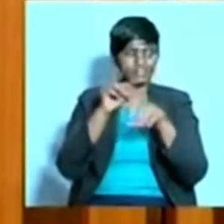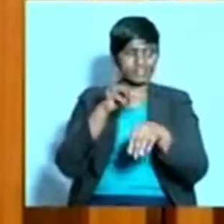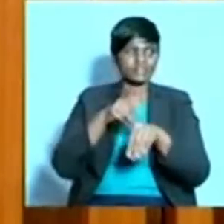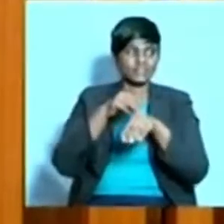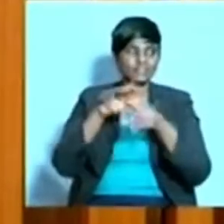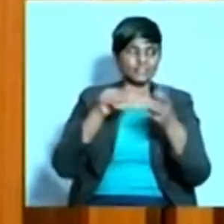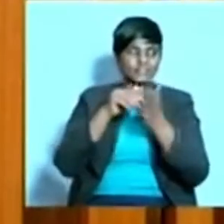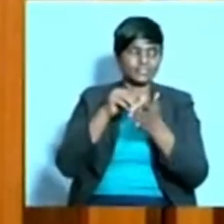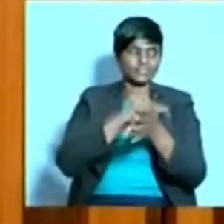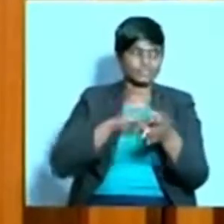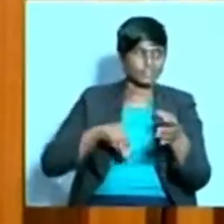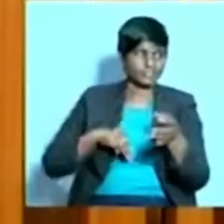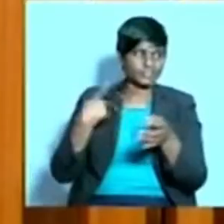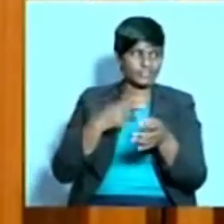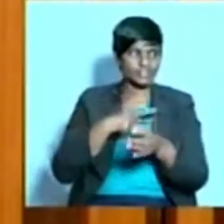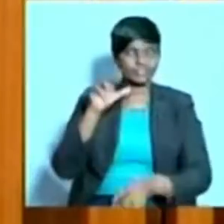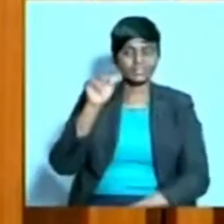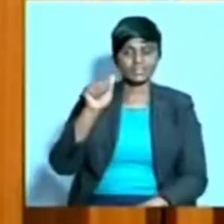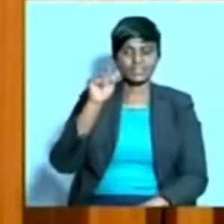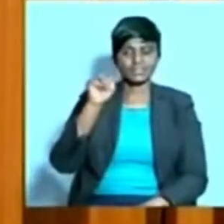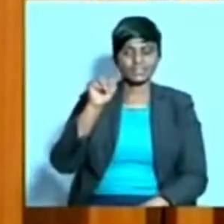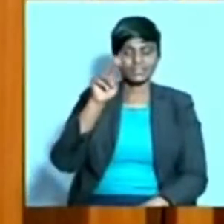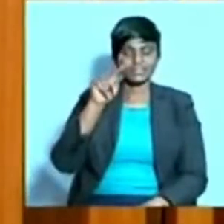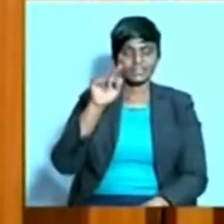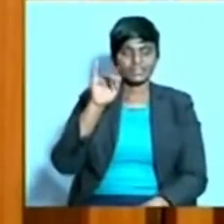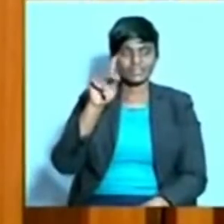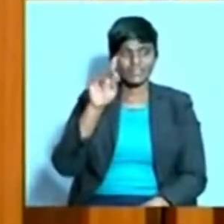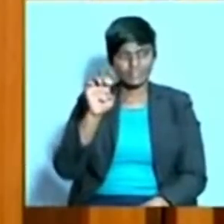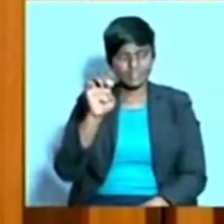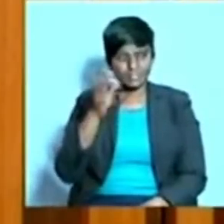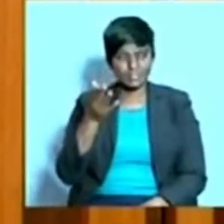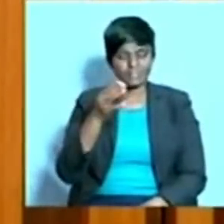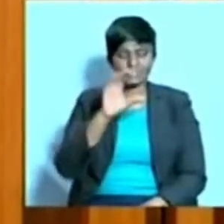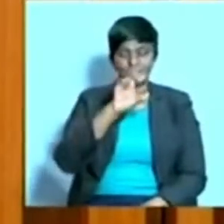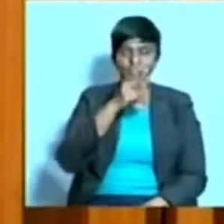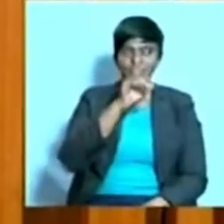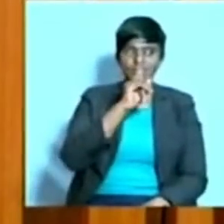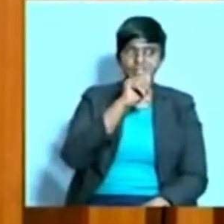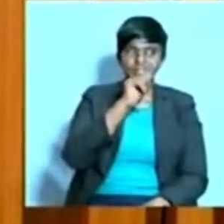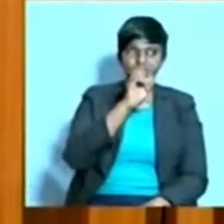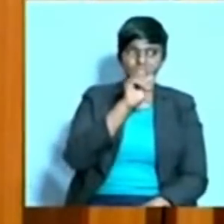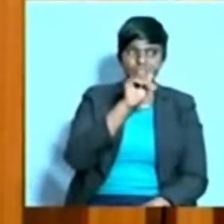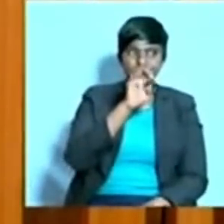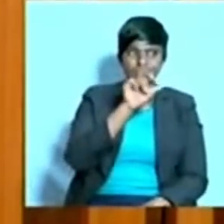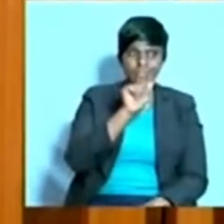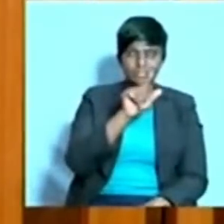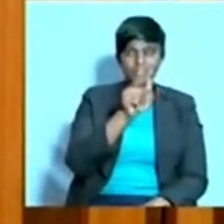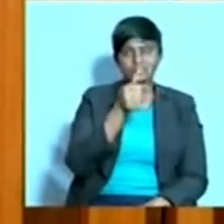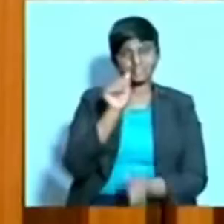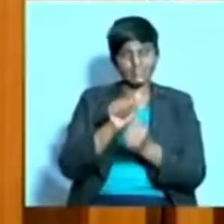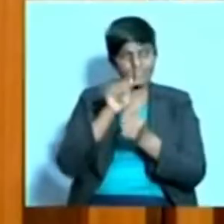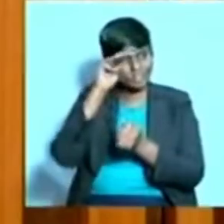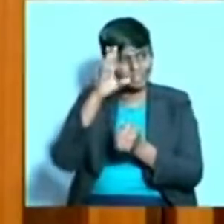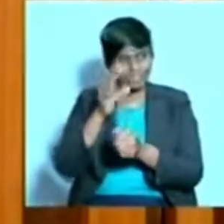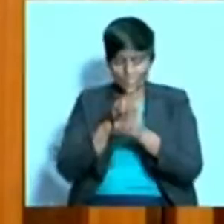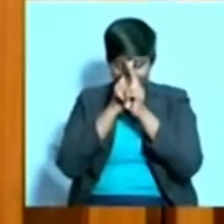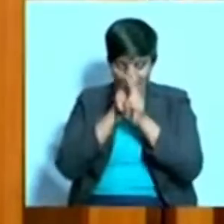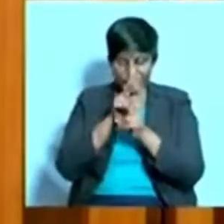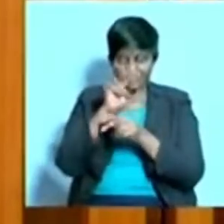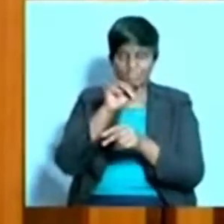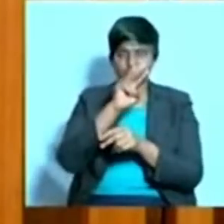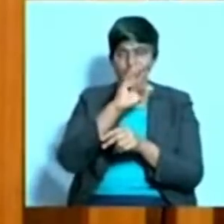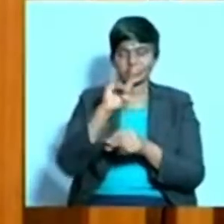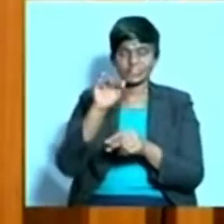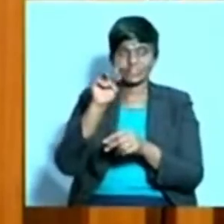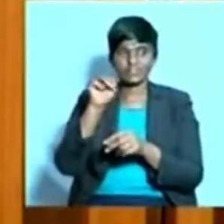Parliament, Mr. Mutsike, Kambashe MP, Mr. Chitotela, Home Affairs and Internal Security Minister, Honorable Jack Mimbu. We